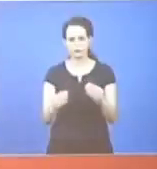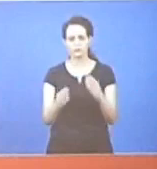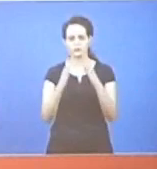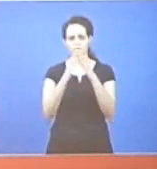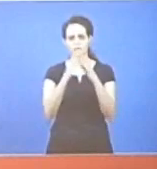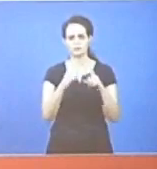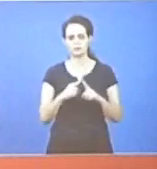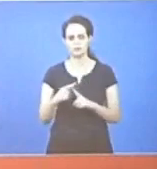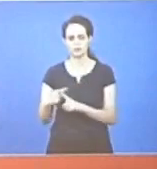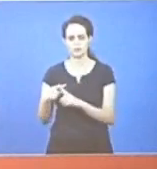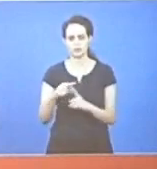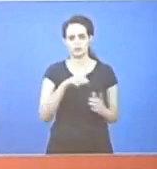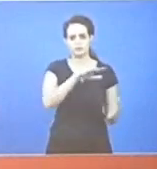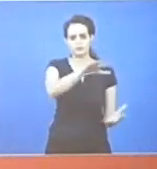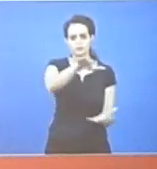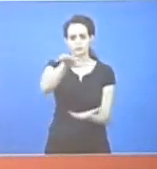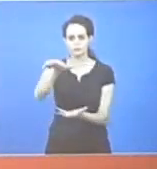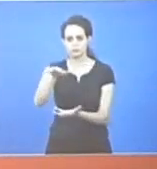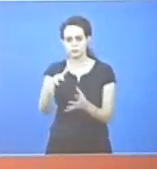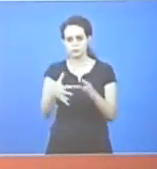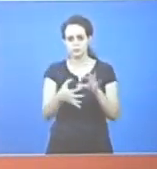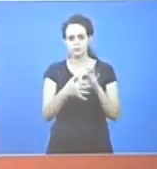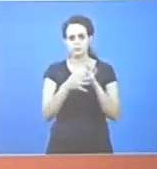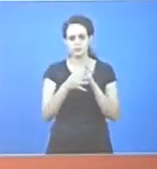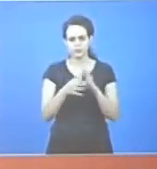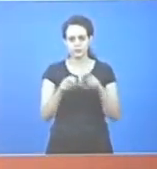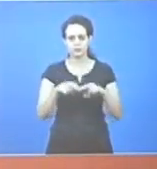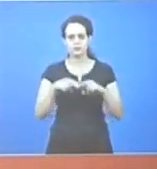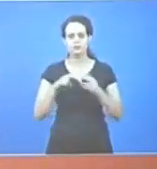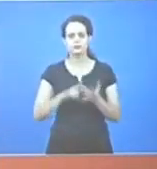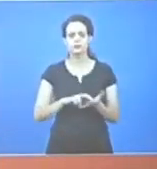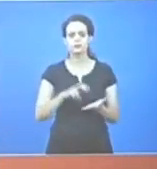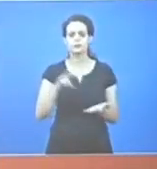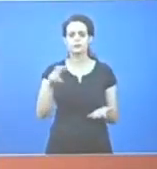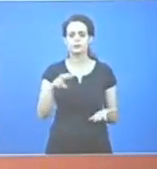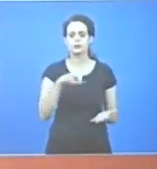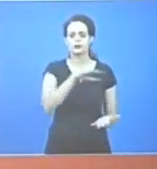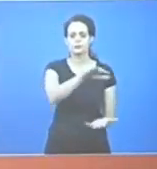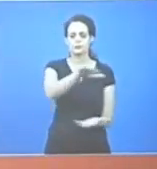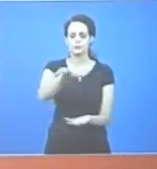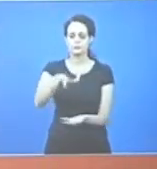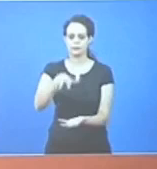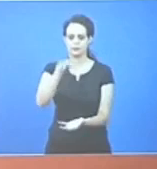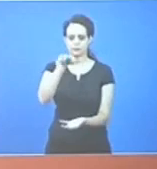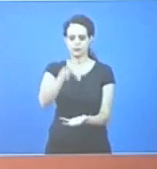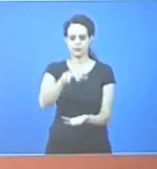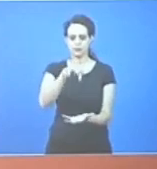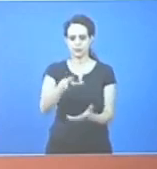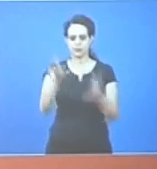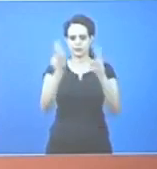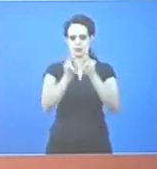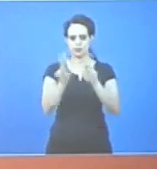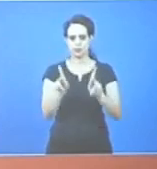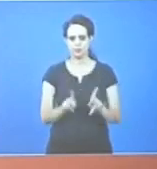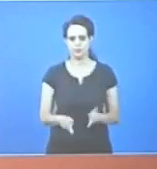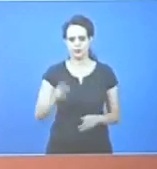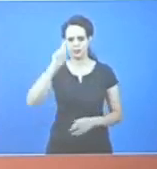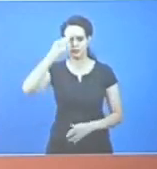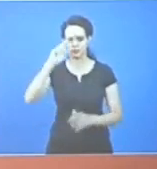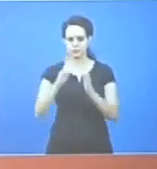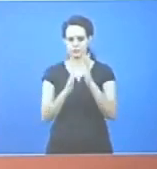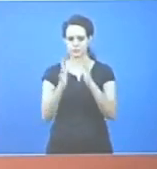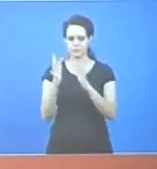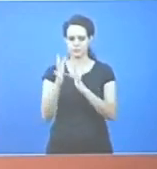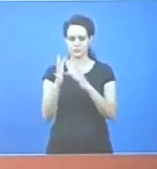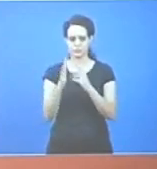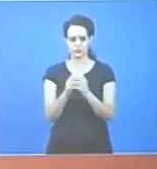We greet all the churches connected to us this morning through the satellite system with the peace of the Lord